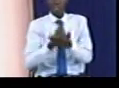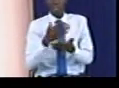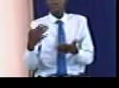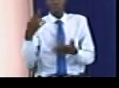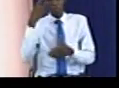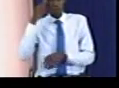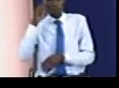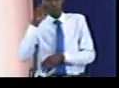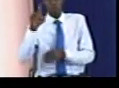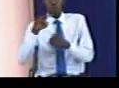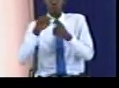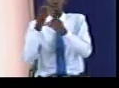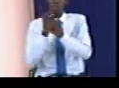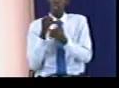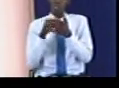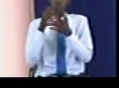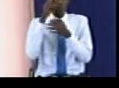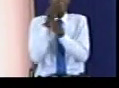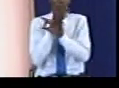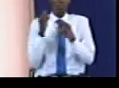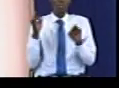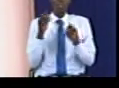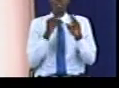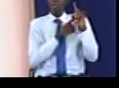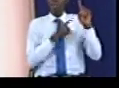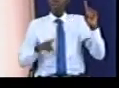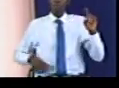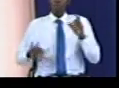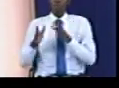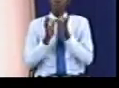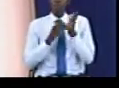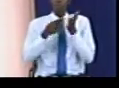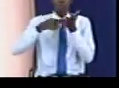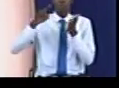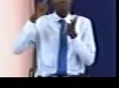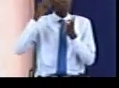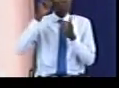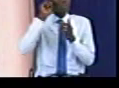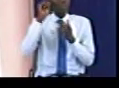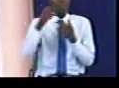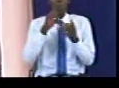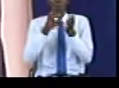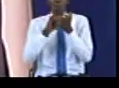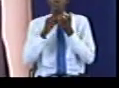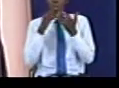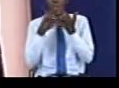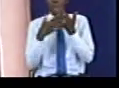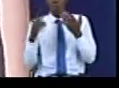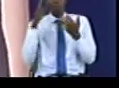The Lord shed his blood, and he paid the price for your sanctification. And you